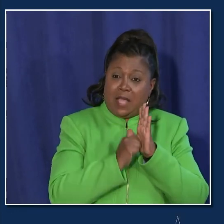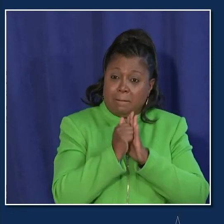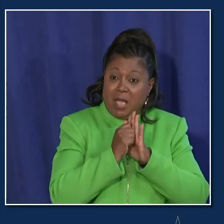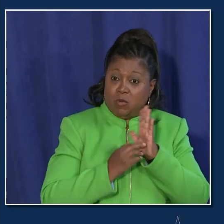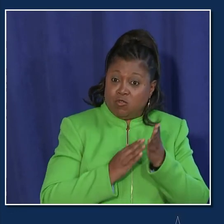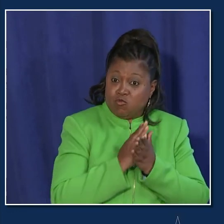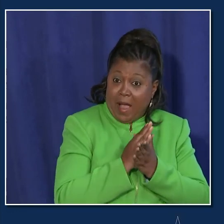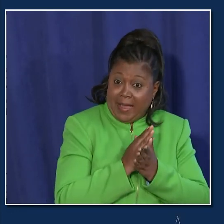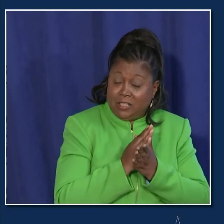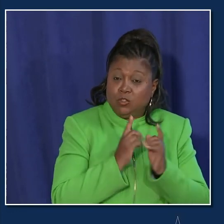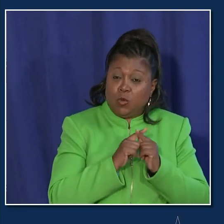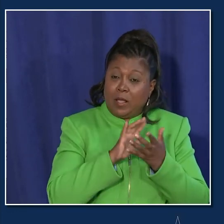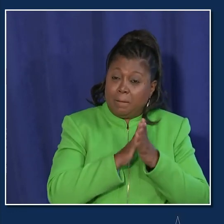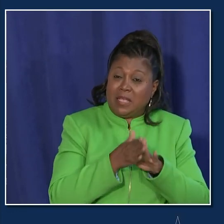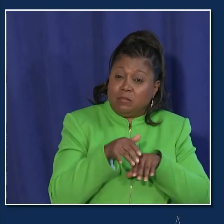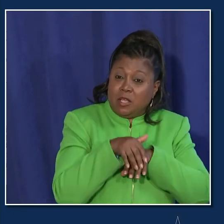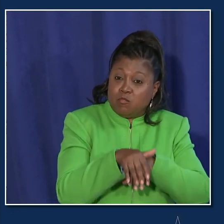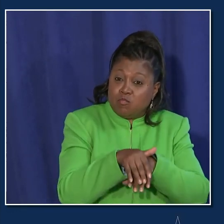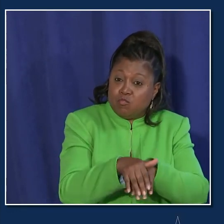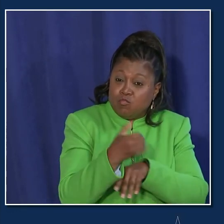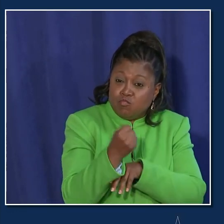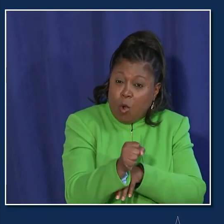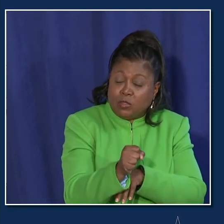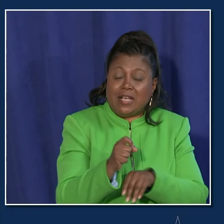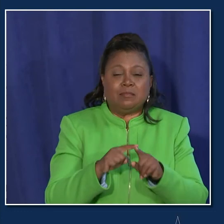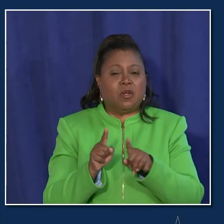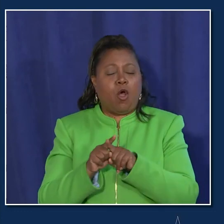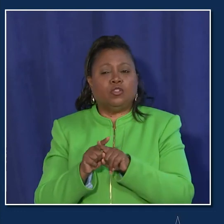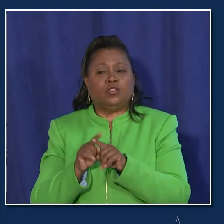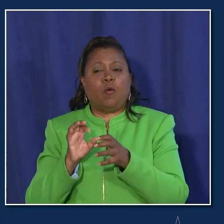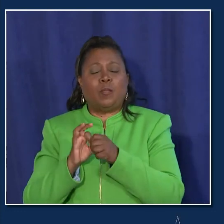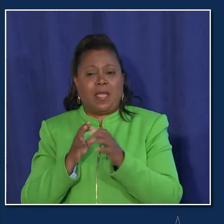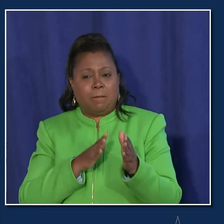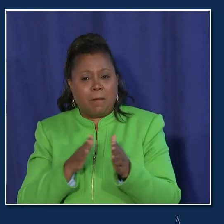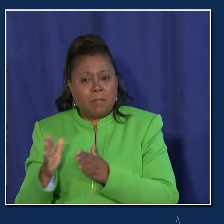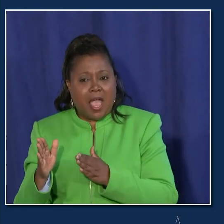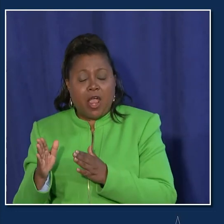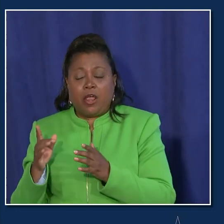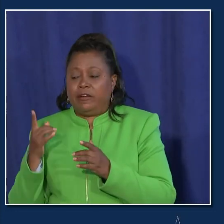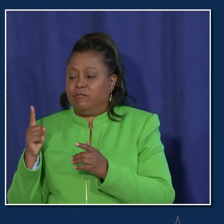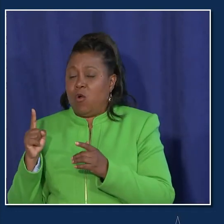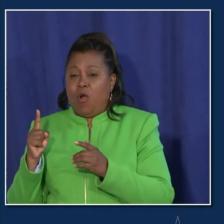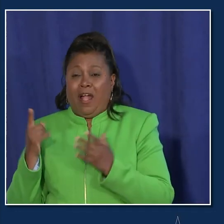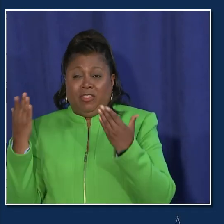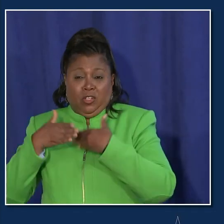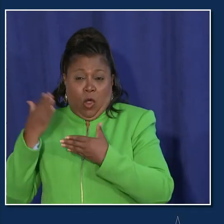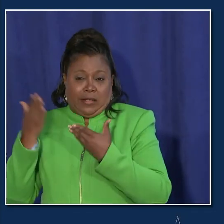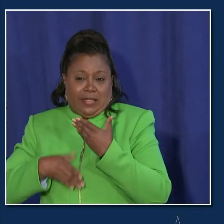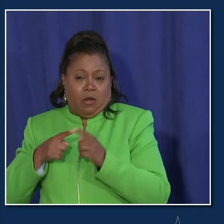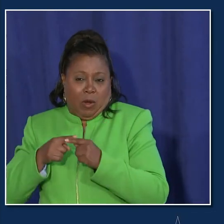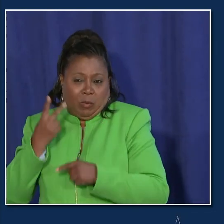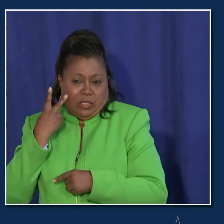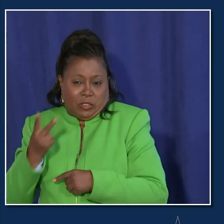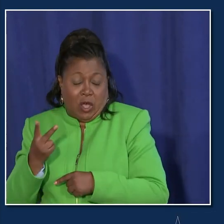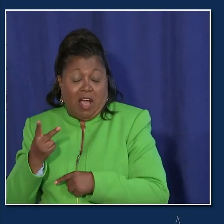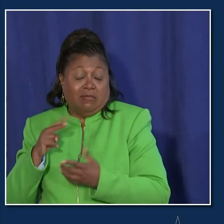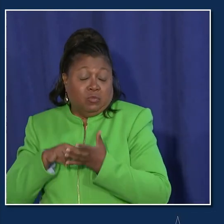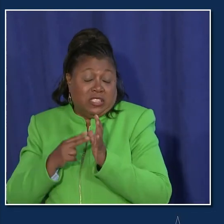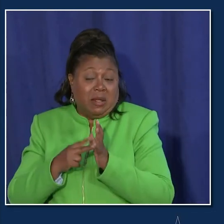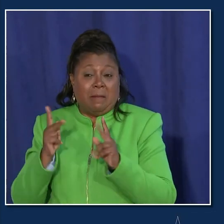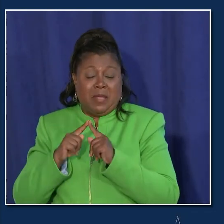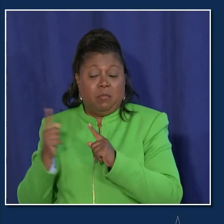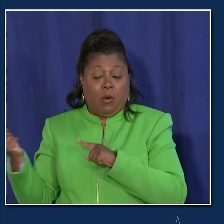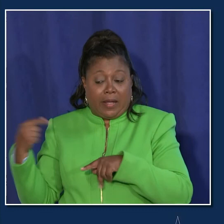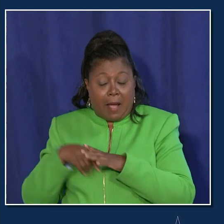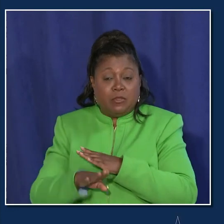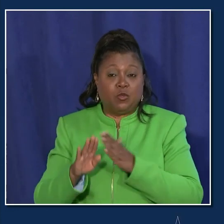rights to peacefully protest, but also in terms of being prepared for the dark side of what we saw, which is people coming